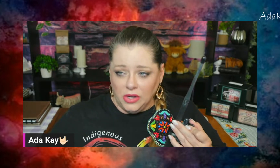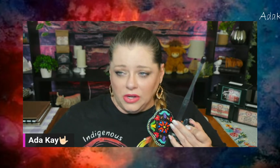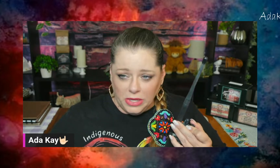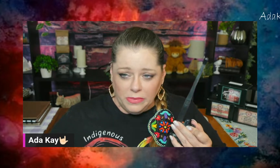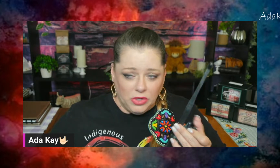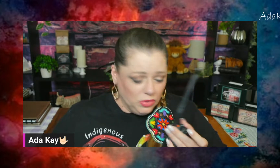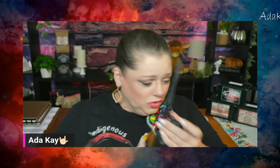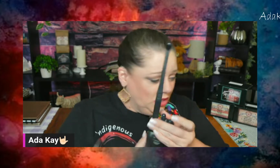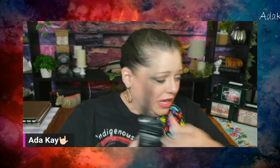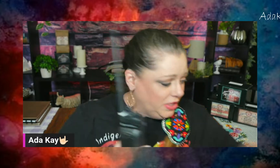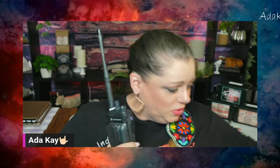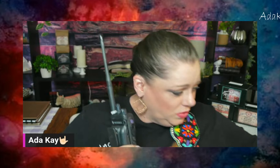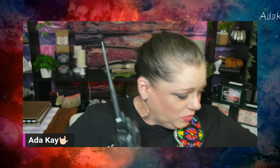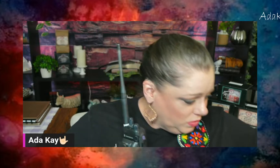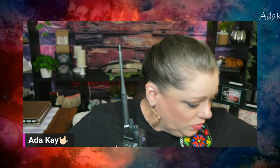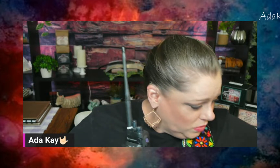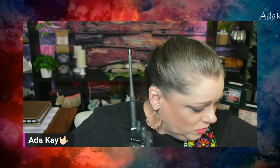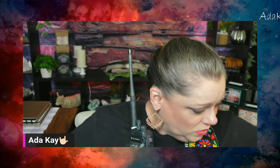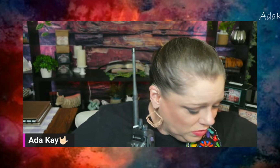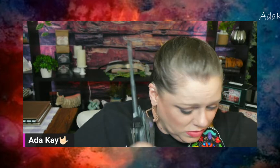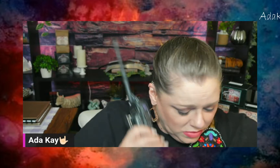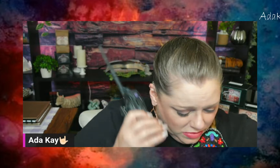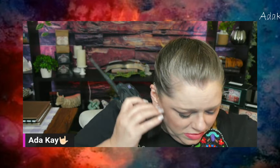I know, baby girl. I know.